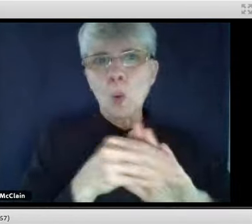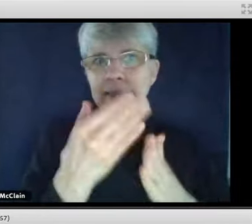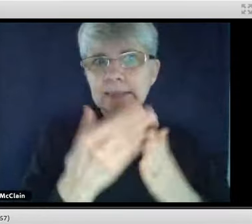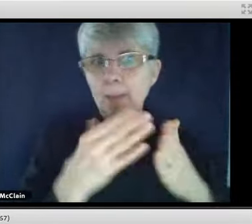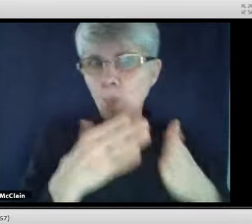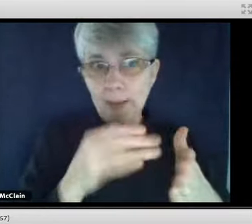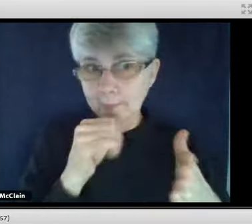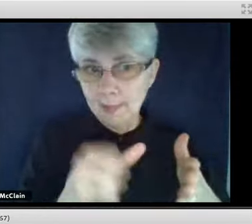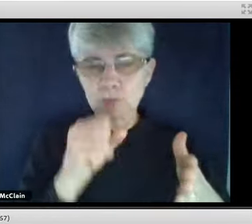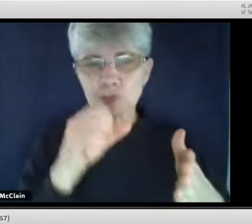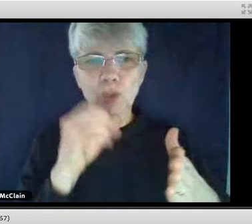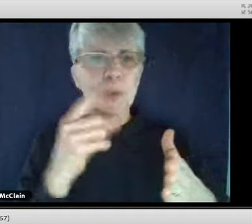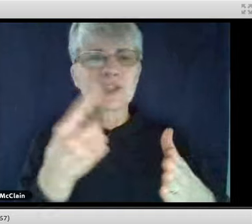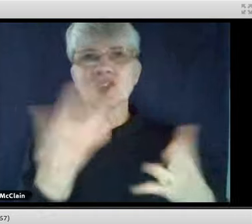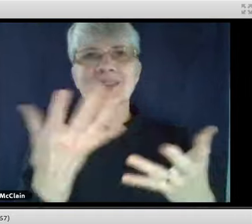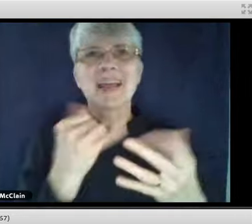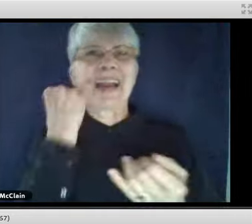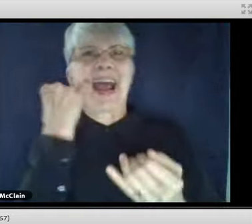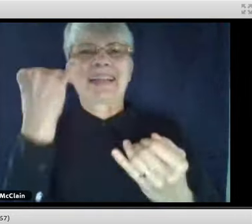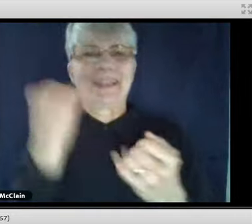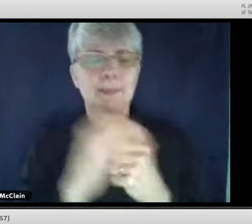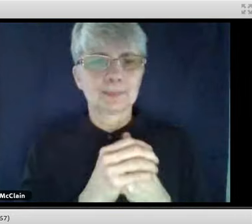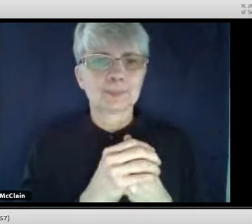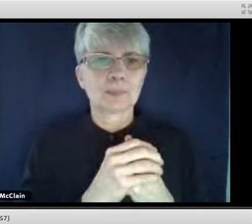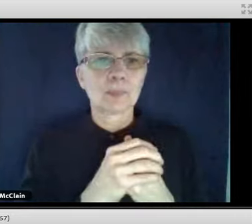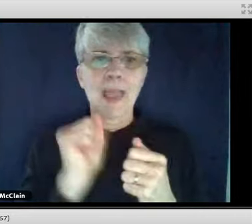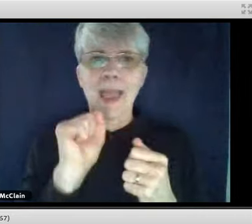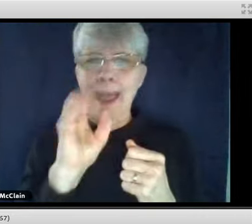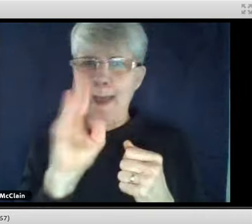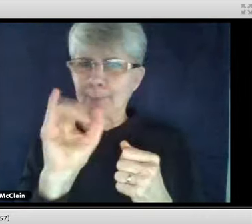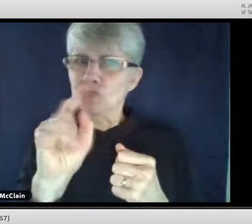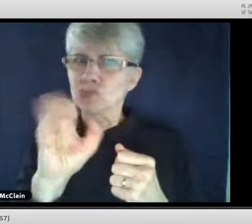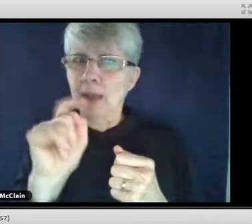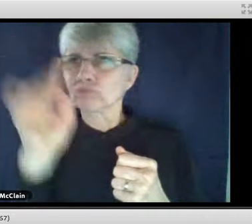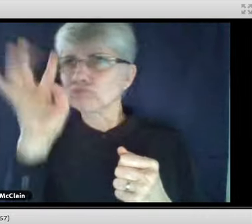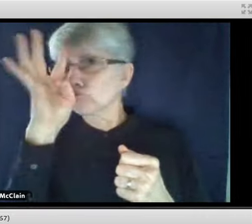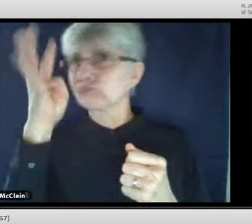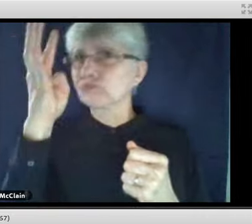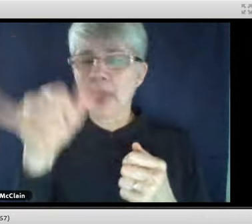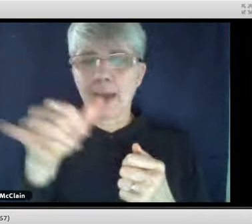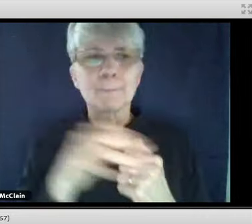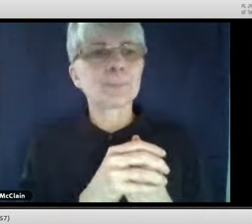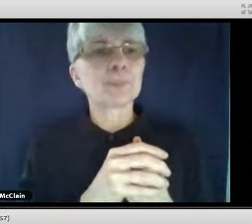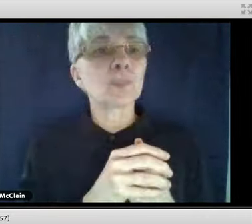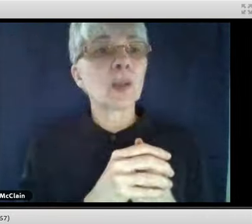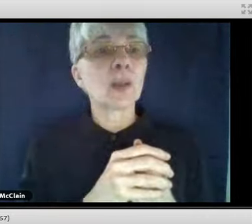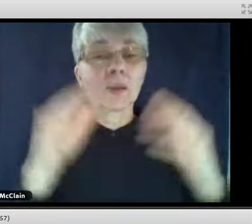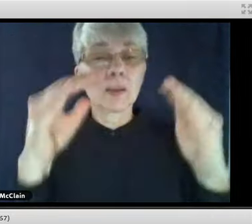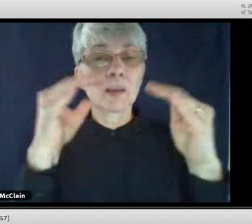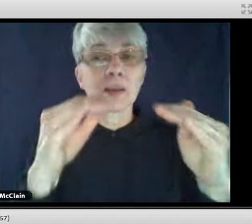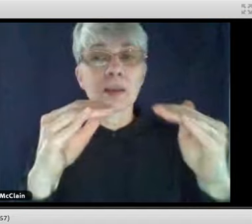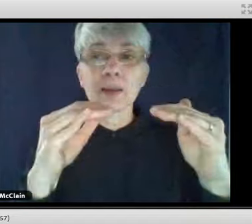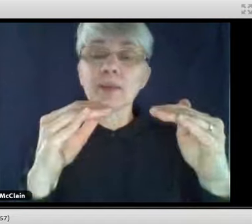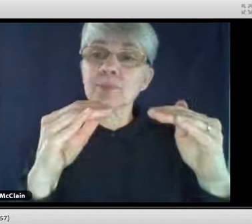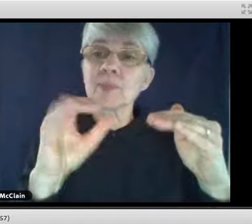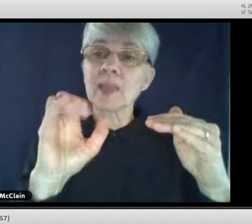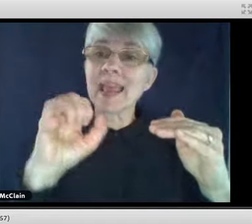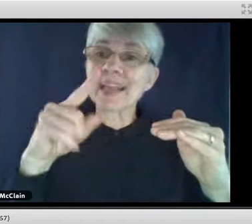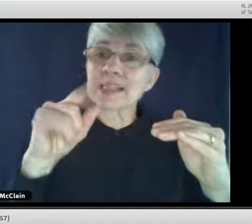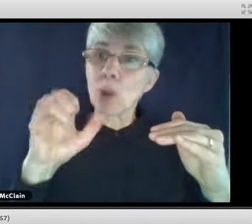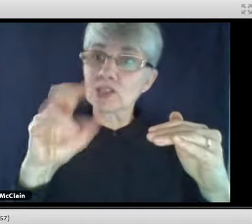Okay, so it's just like an idea or abstract idea. Okay, now that work, usually, but